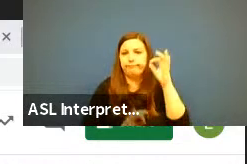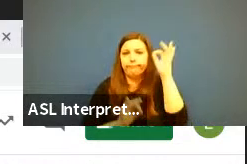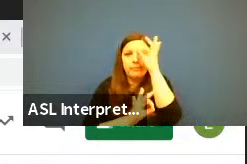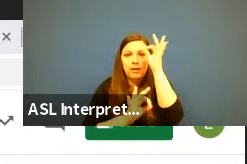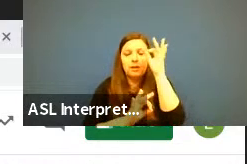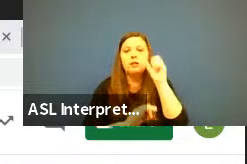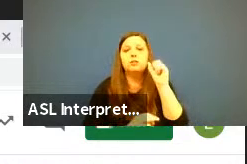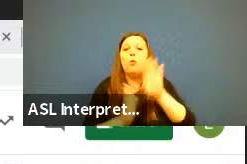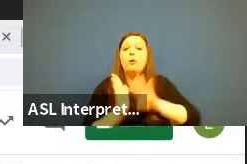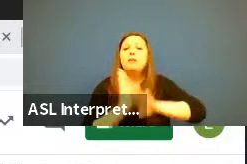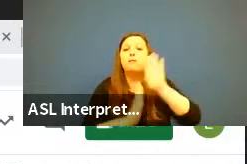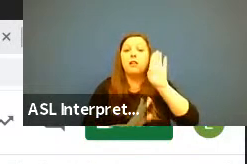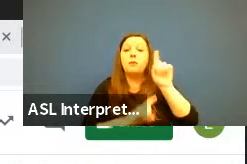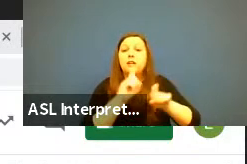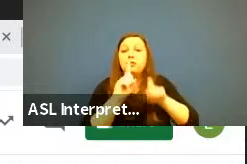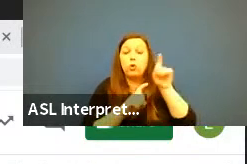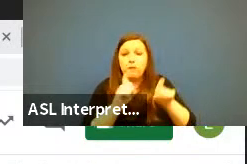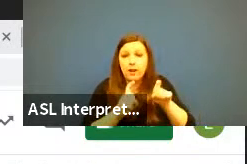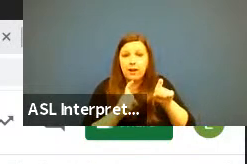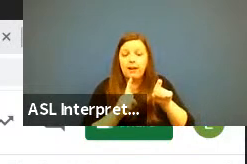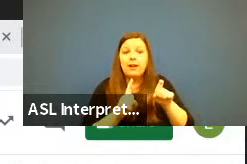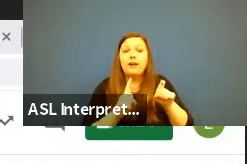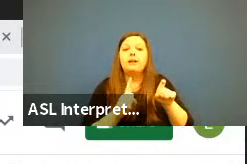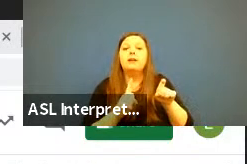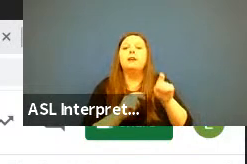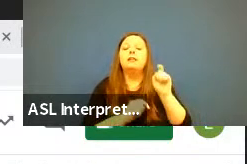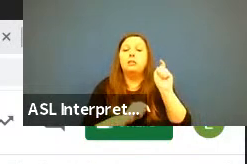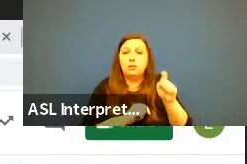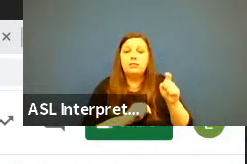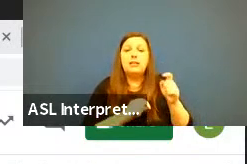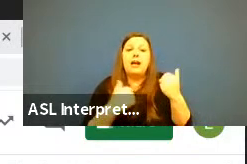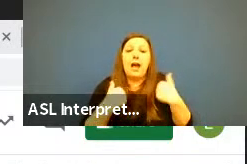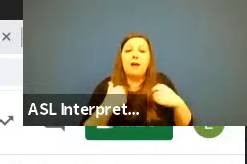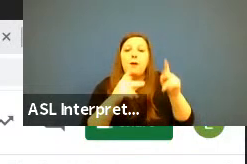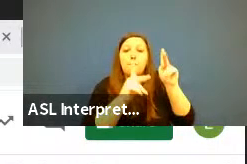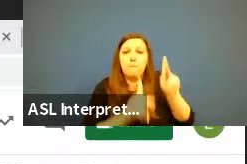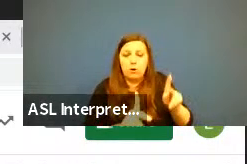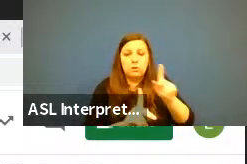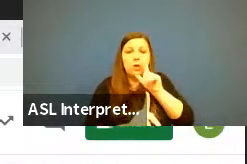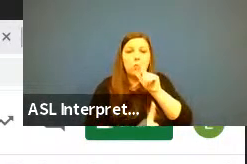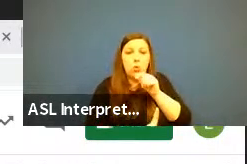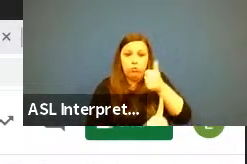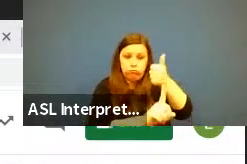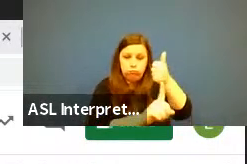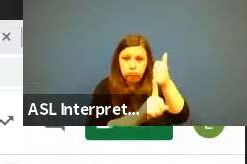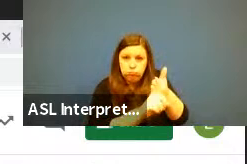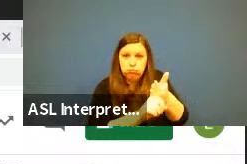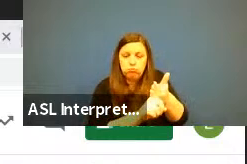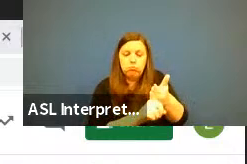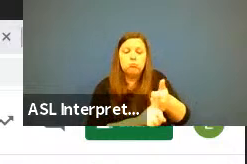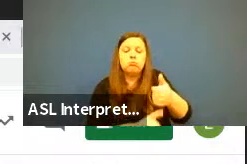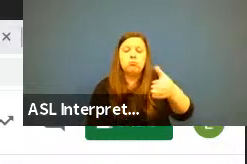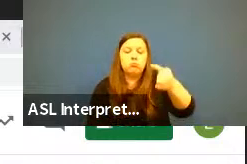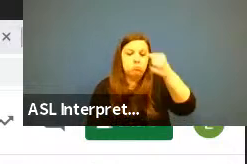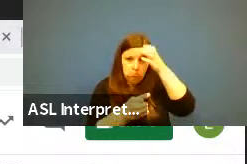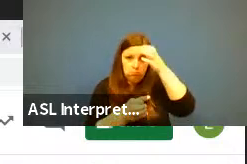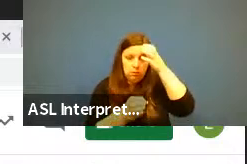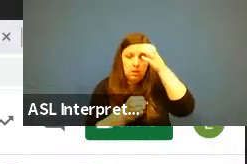developing this survey, have a person that is very knowledgeable of boards of